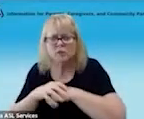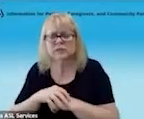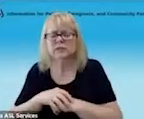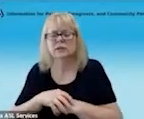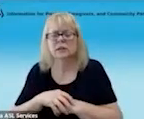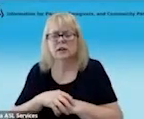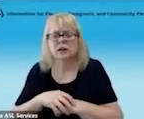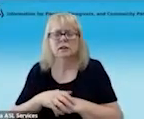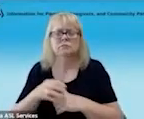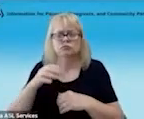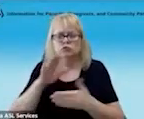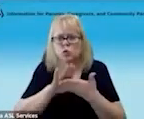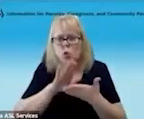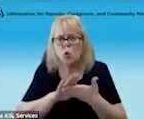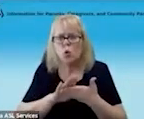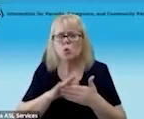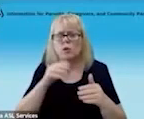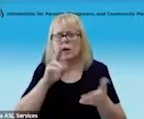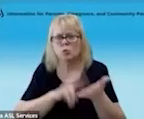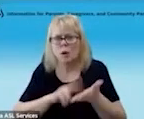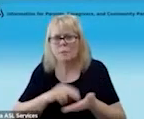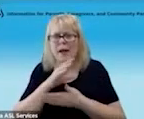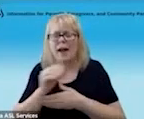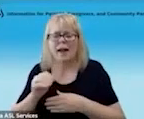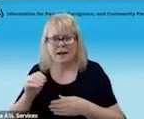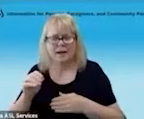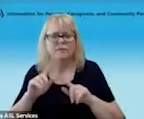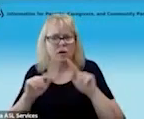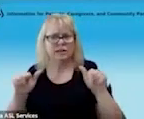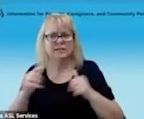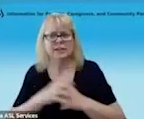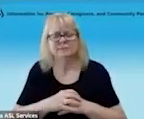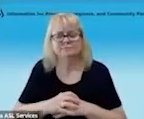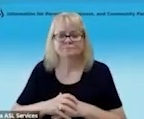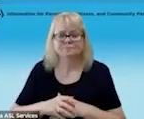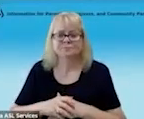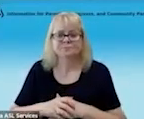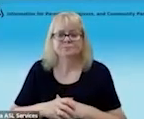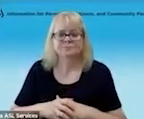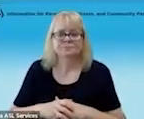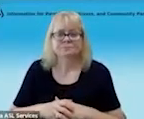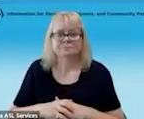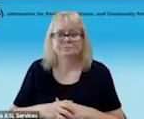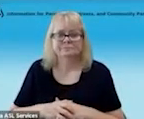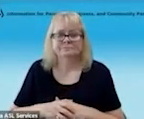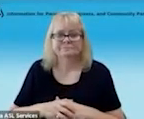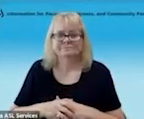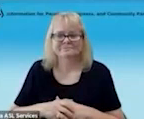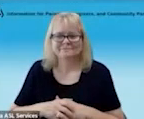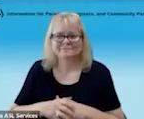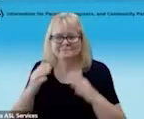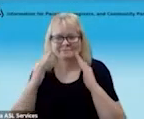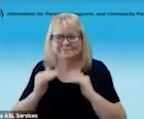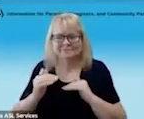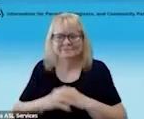their basic and immediate needs, such as rental assistance, internet access, mental health counseling services,